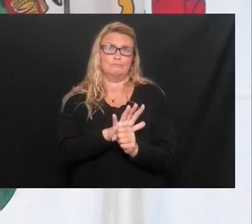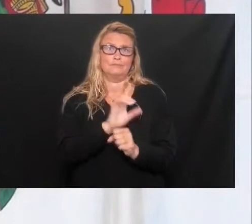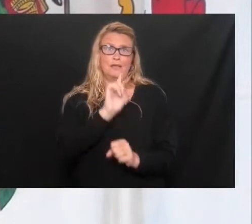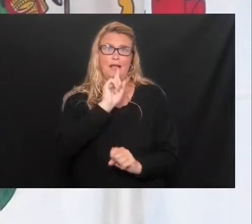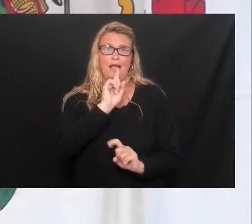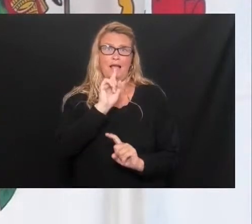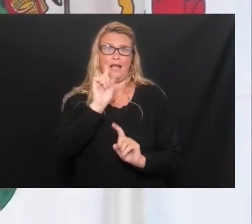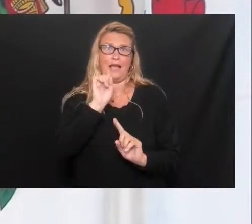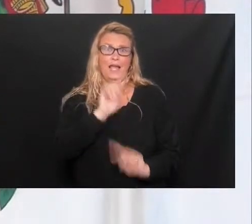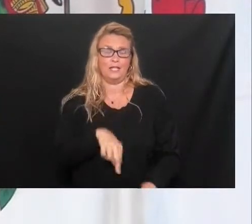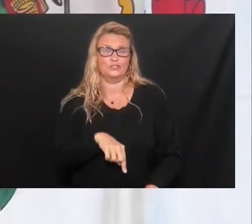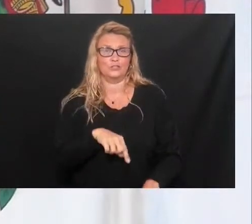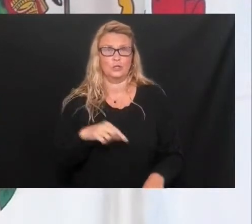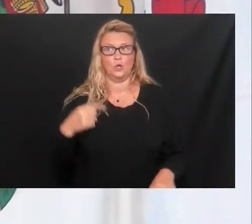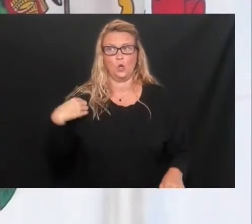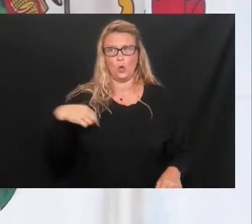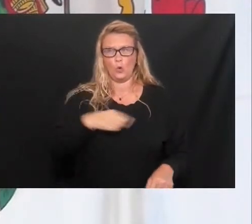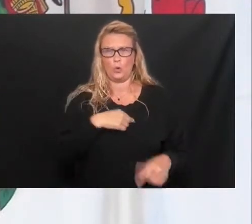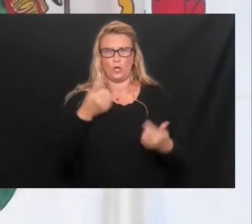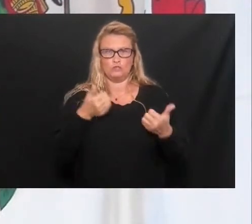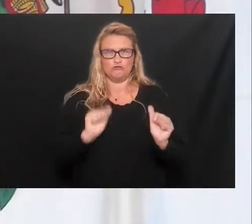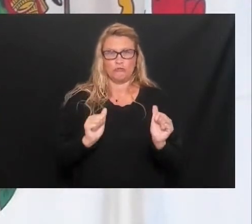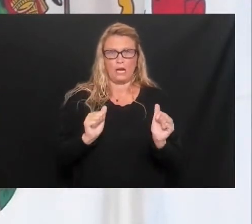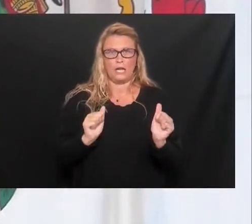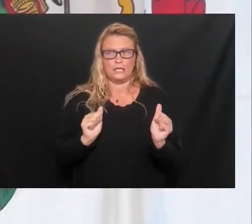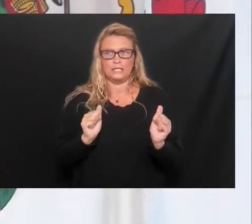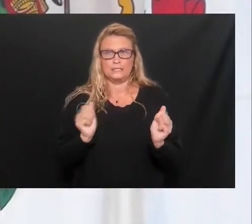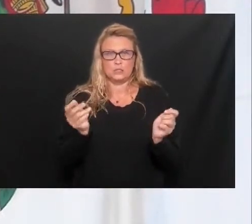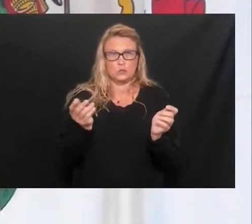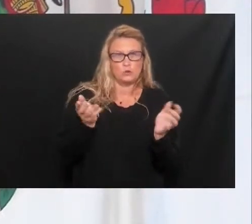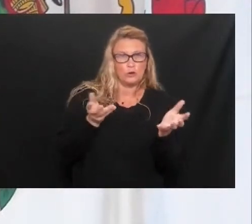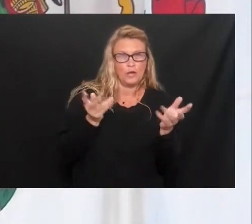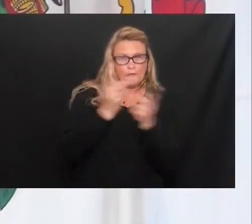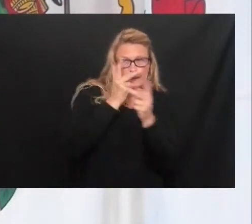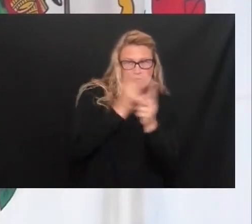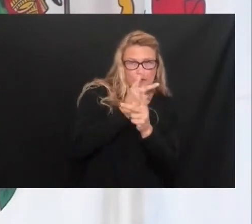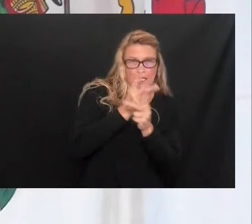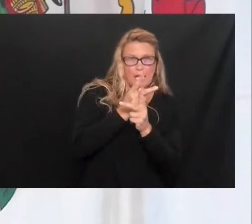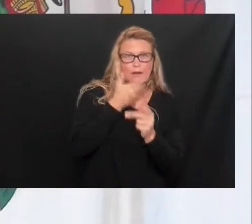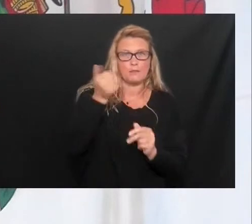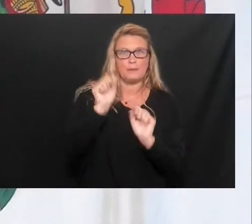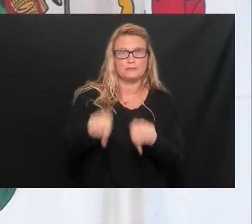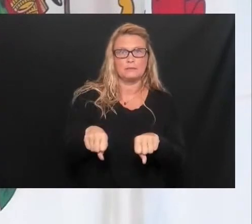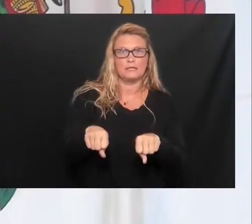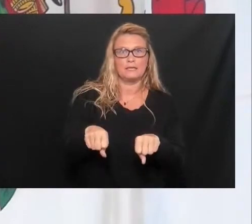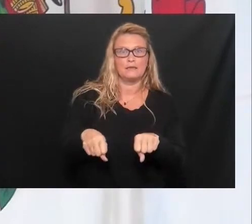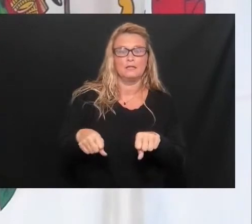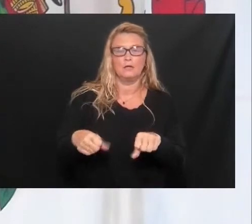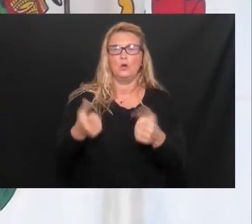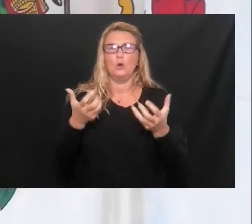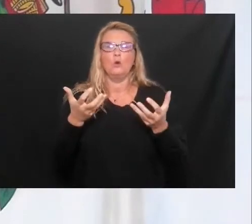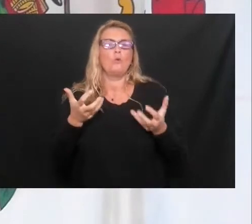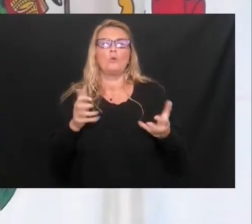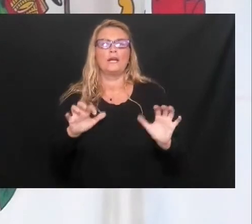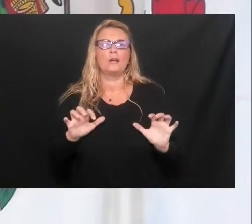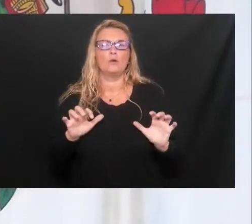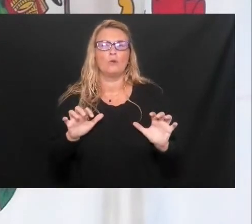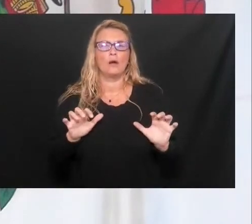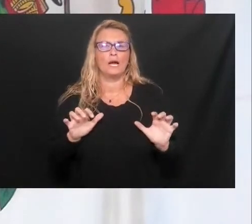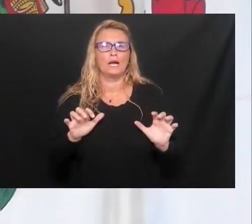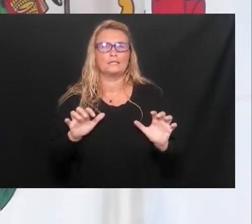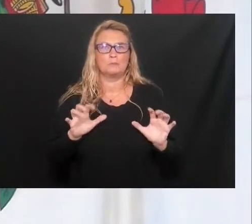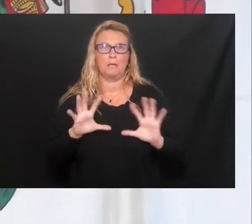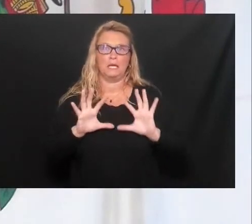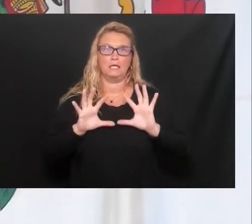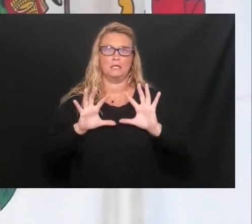dance through this as best we possibly can. We're trying to not be invasive. We're trying to give people that